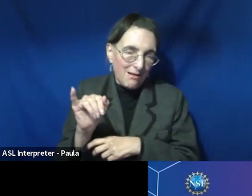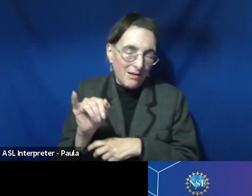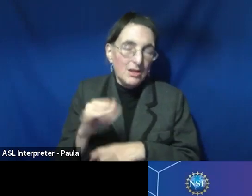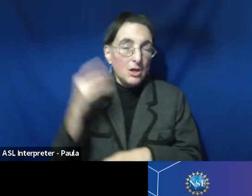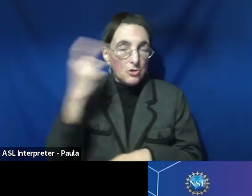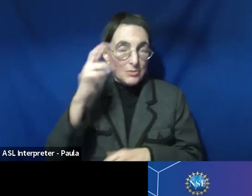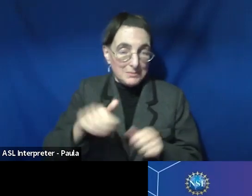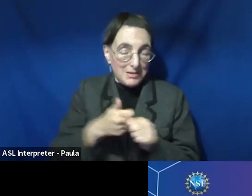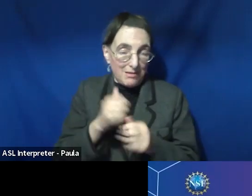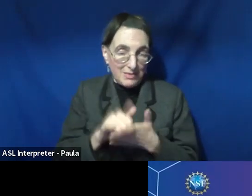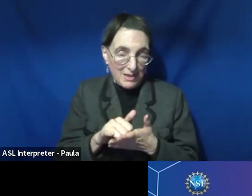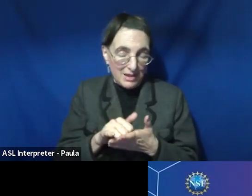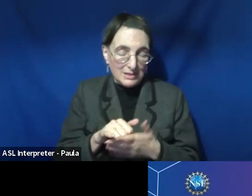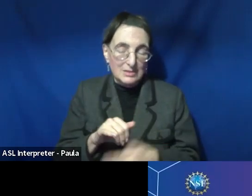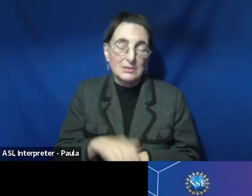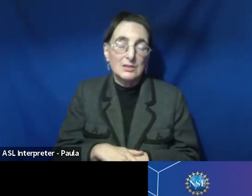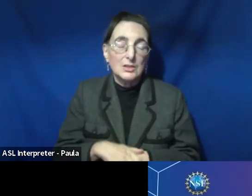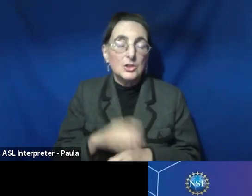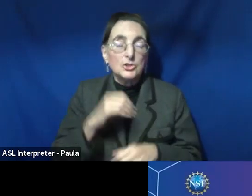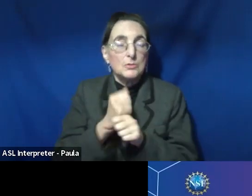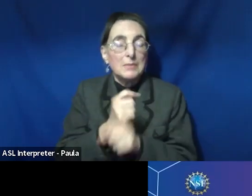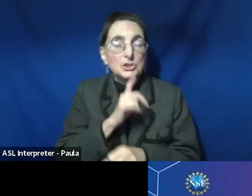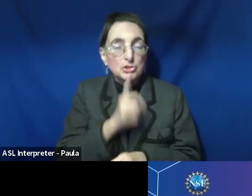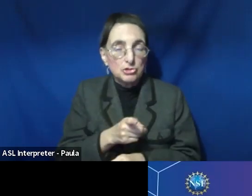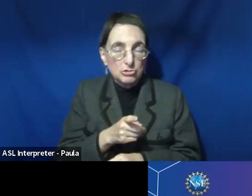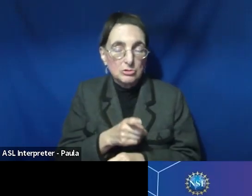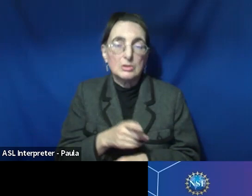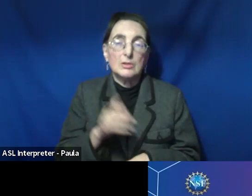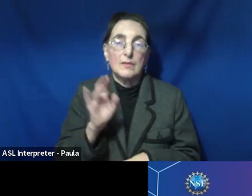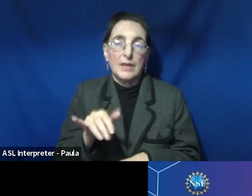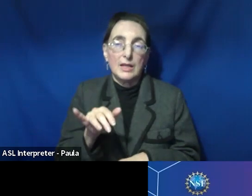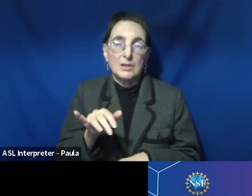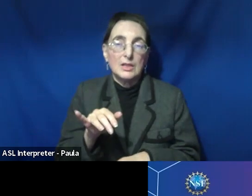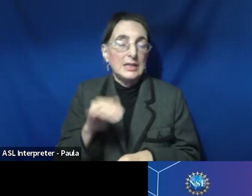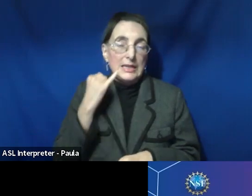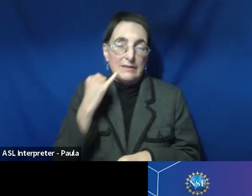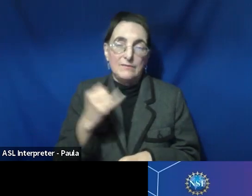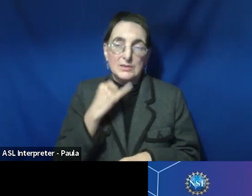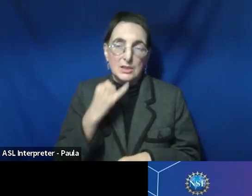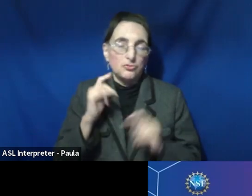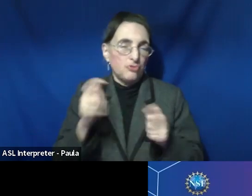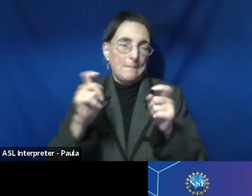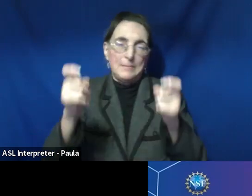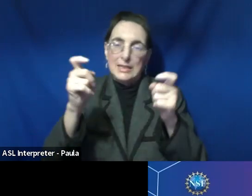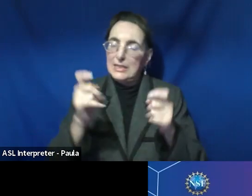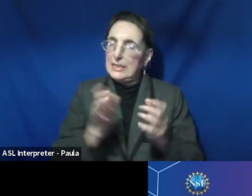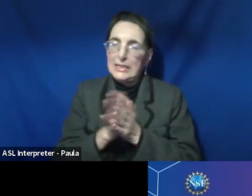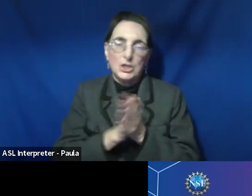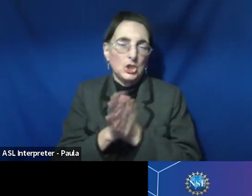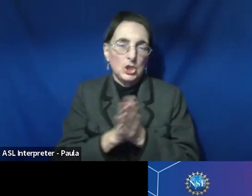is actually to ensure that if it's a rapid, eager